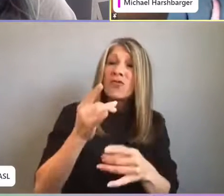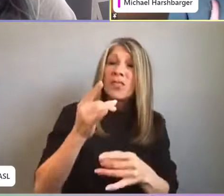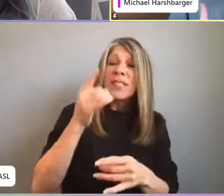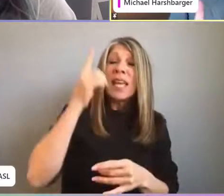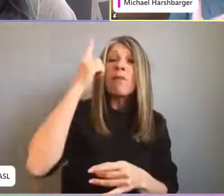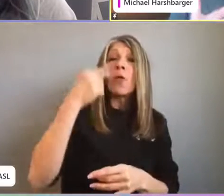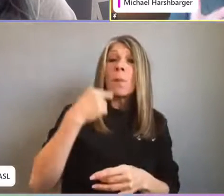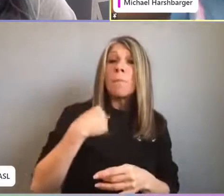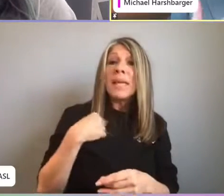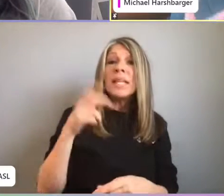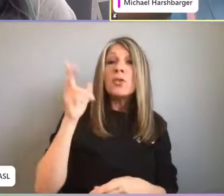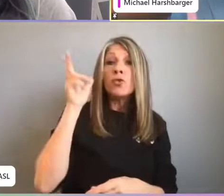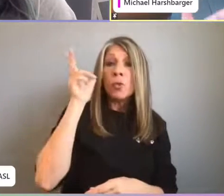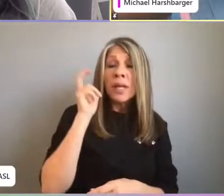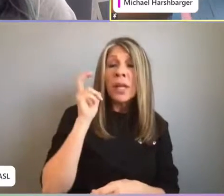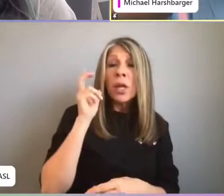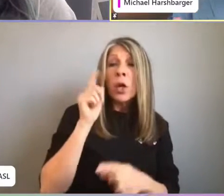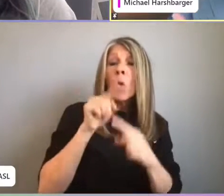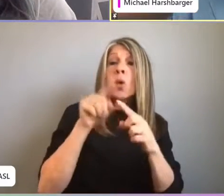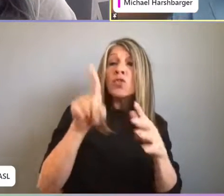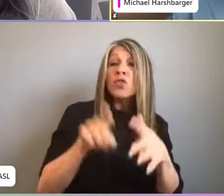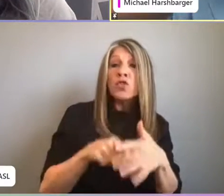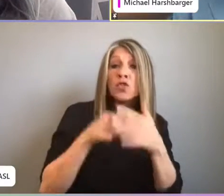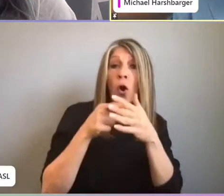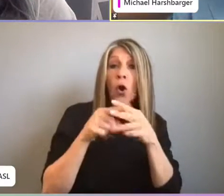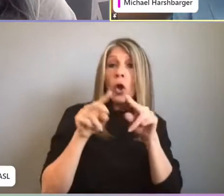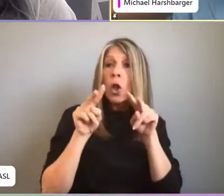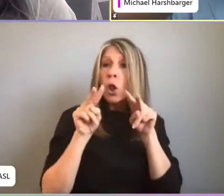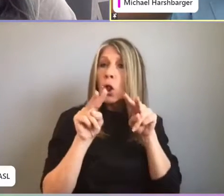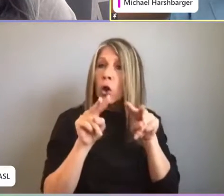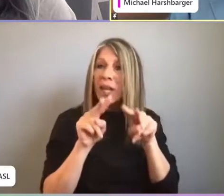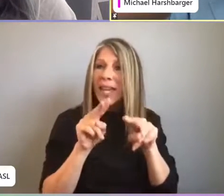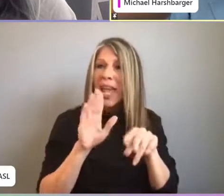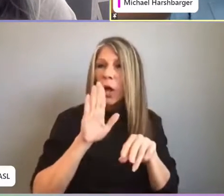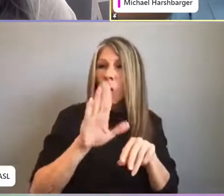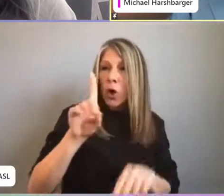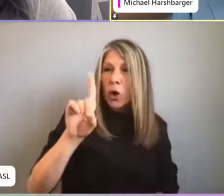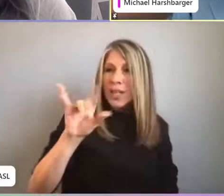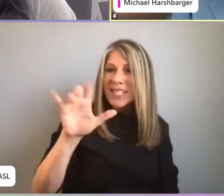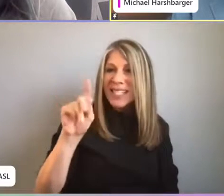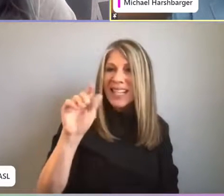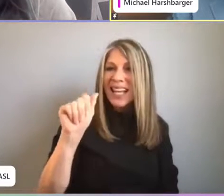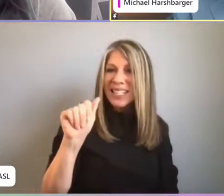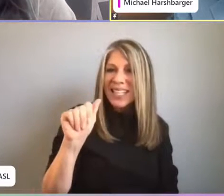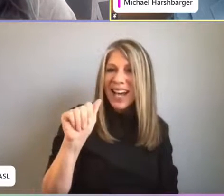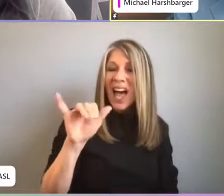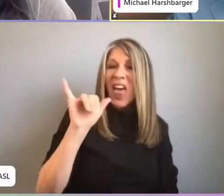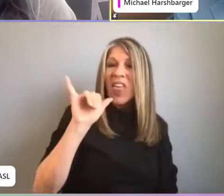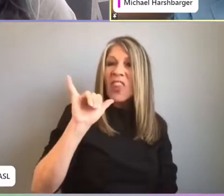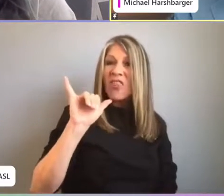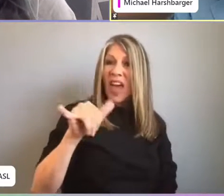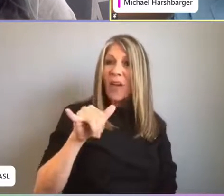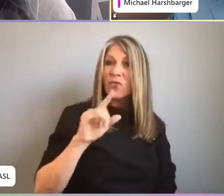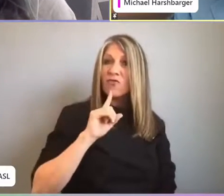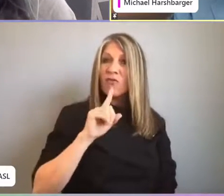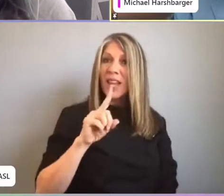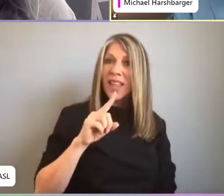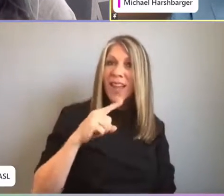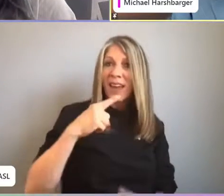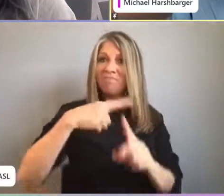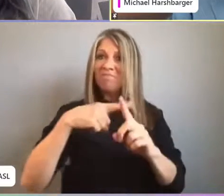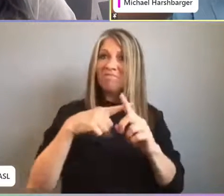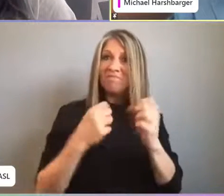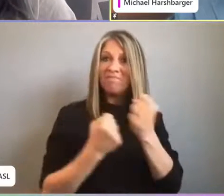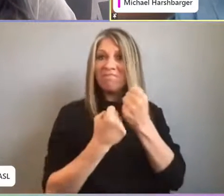hear when she started looking at her dyslexia as a competitive advantage in the Absolutely.